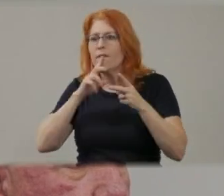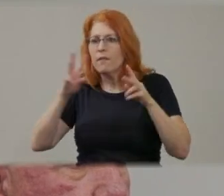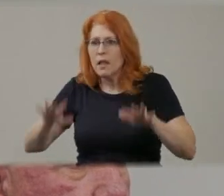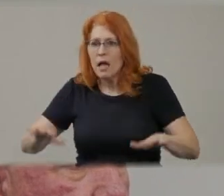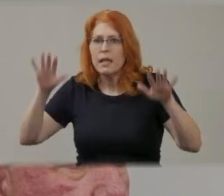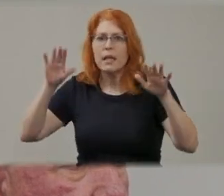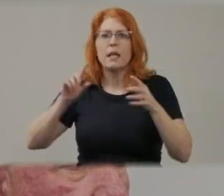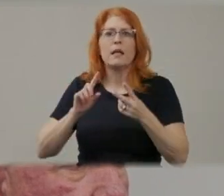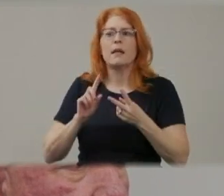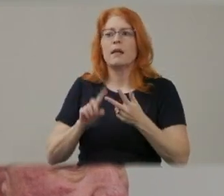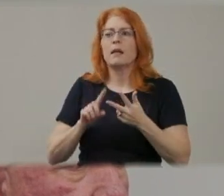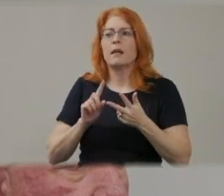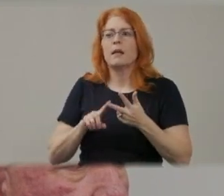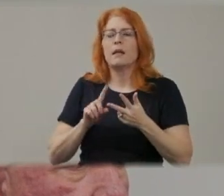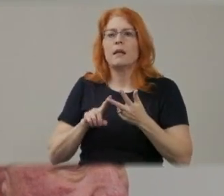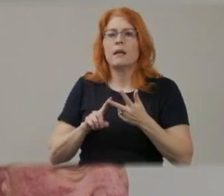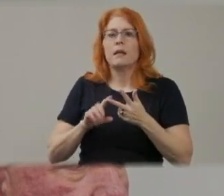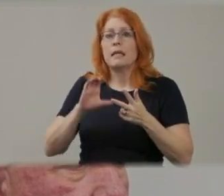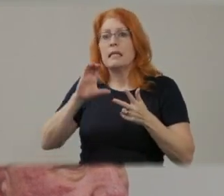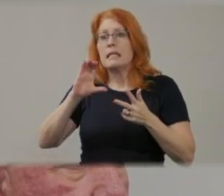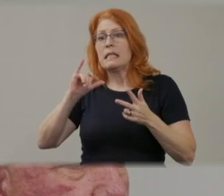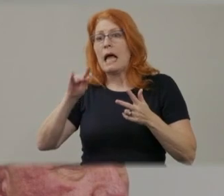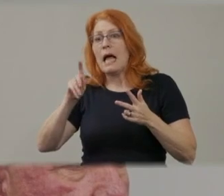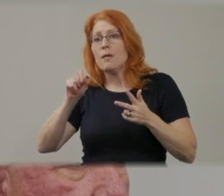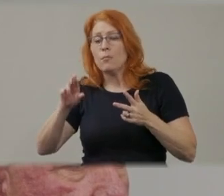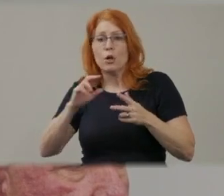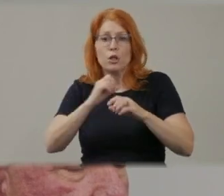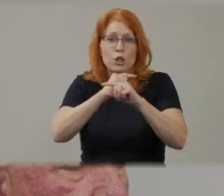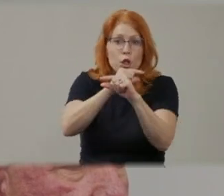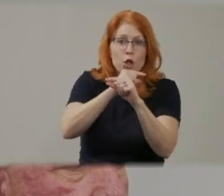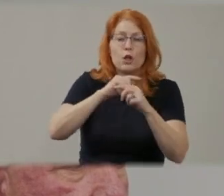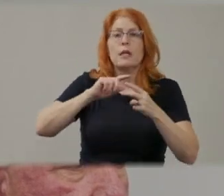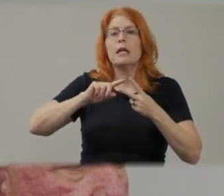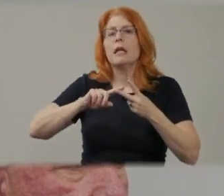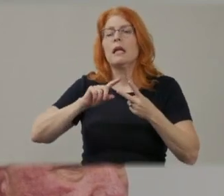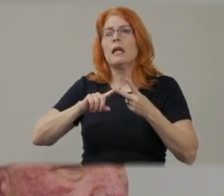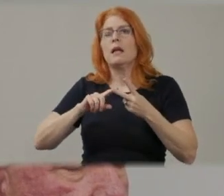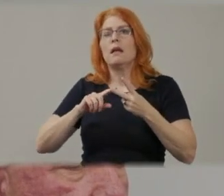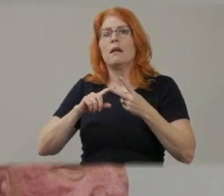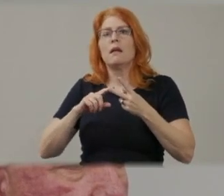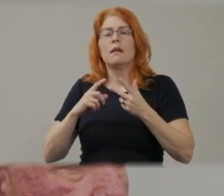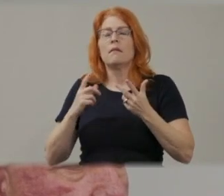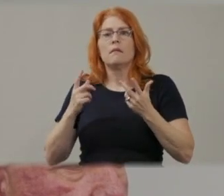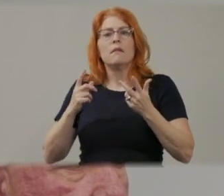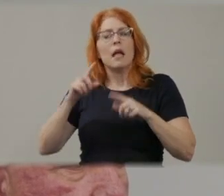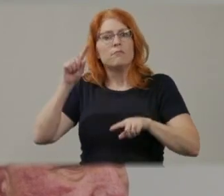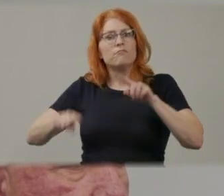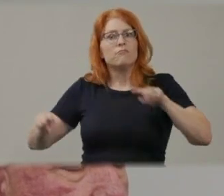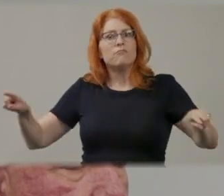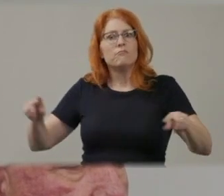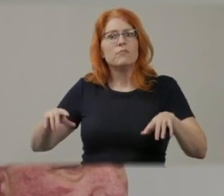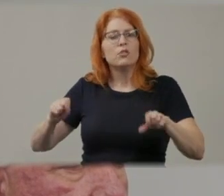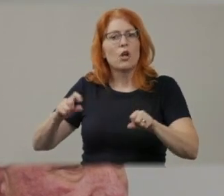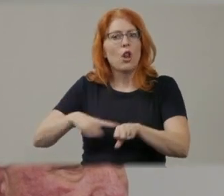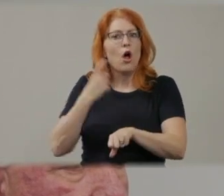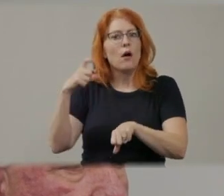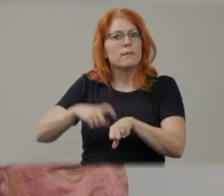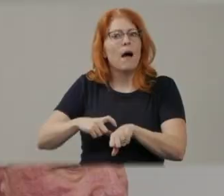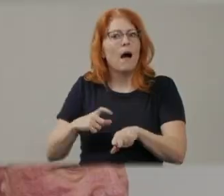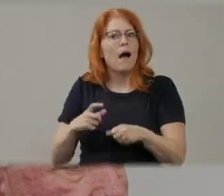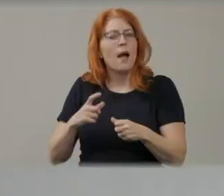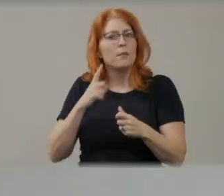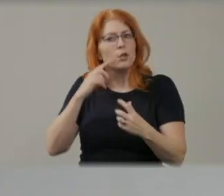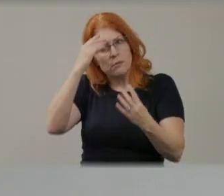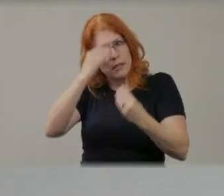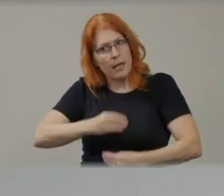flooding, it's cybersecurity, it's various different things, and it took a long time to get that